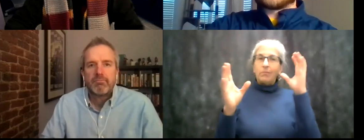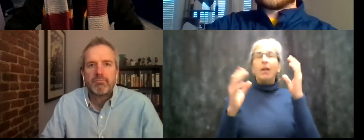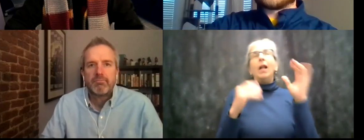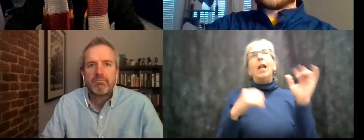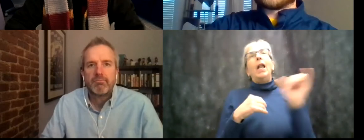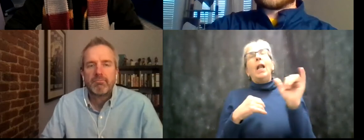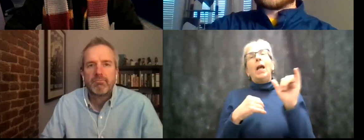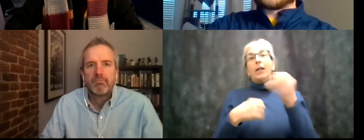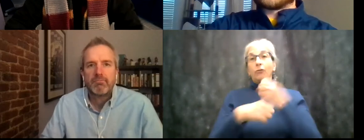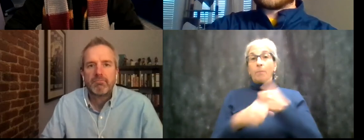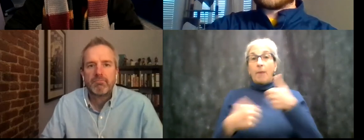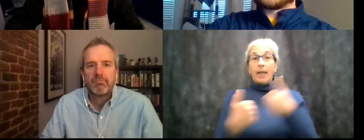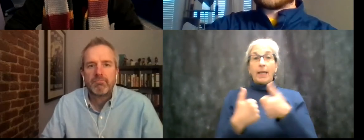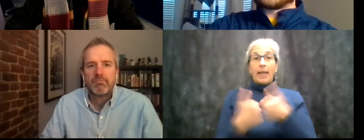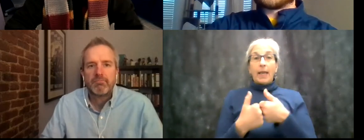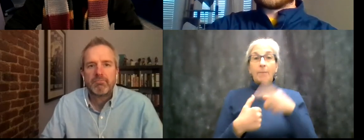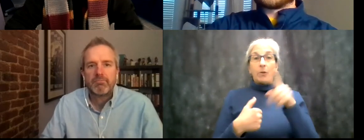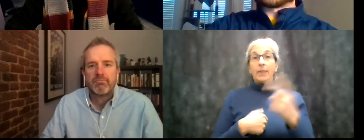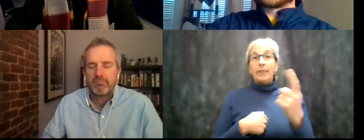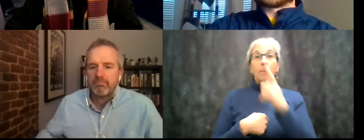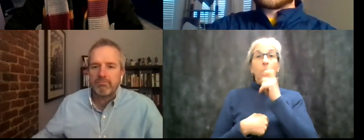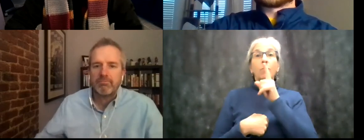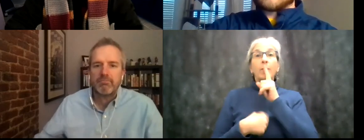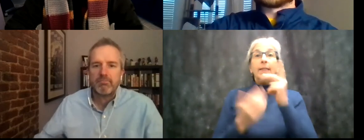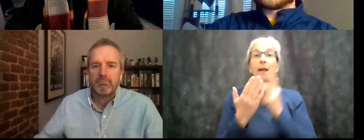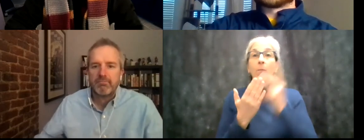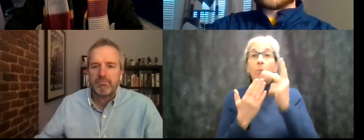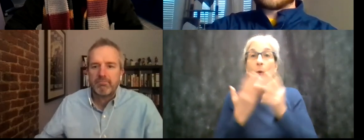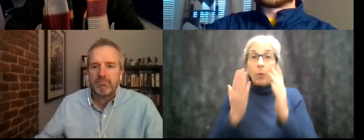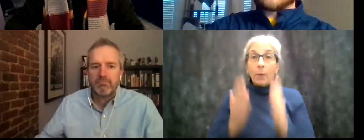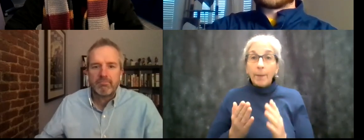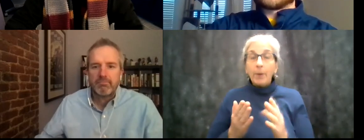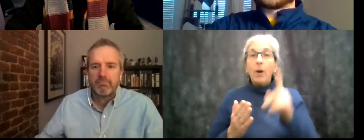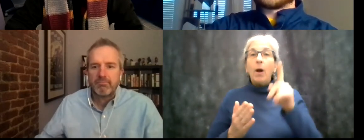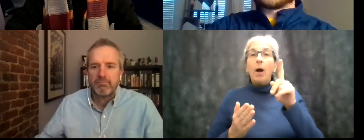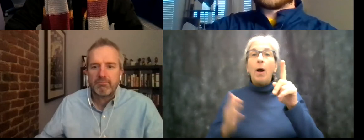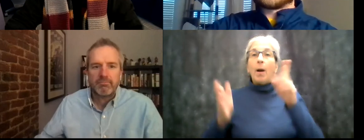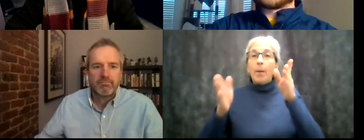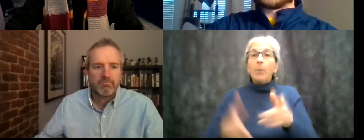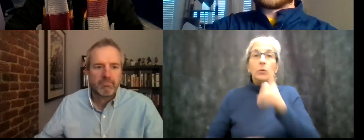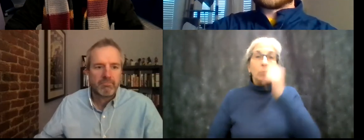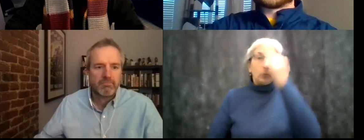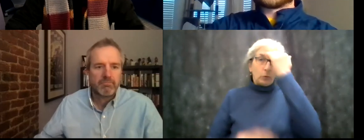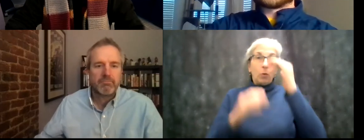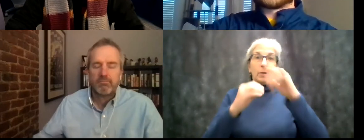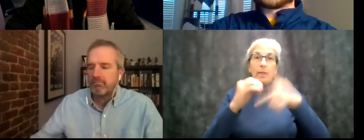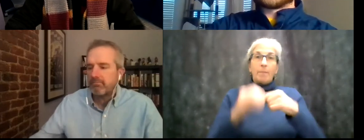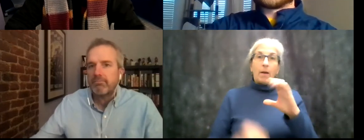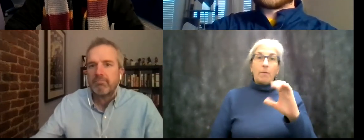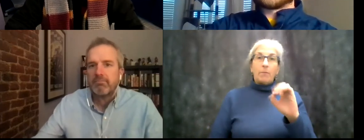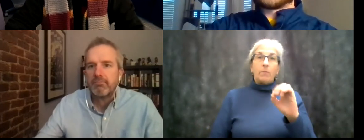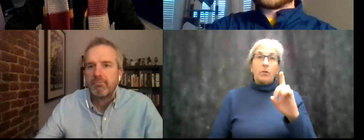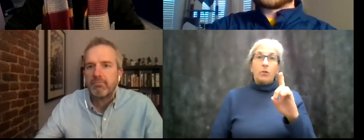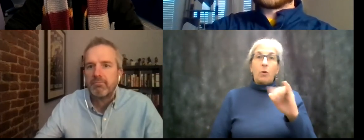know, to make a game, you need somebody who's a programmer, somebody who can code. And that's absolutely one of the jobs in the industry is